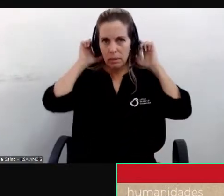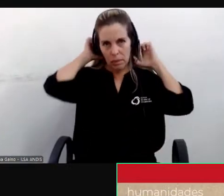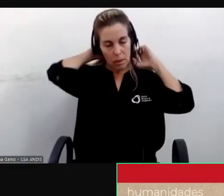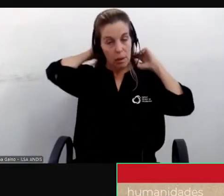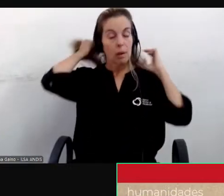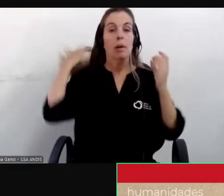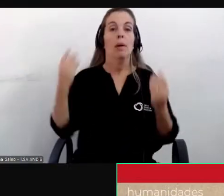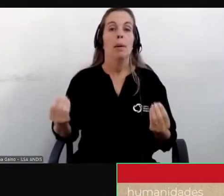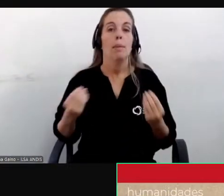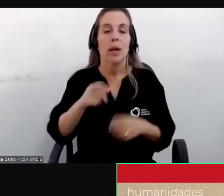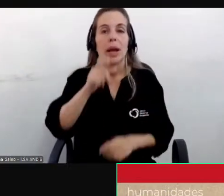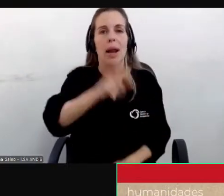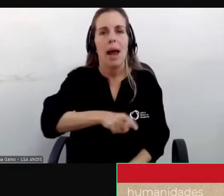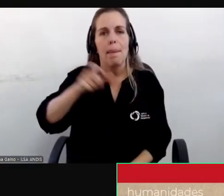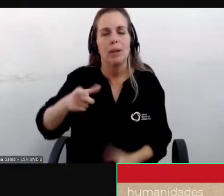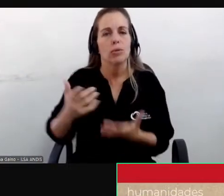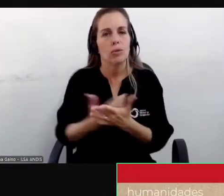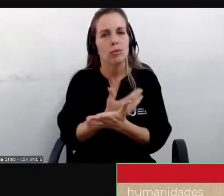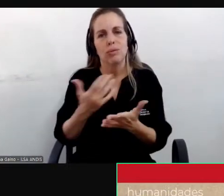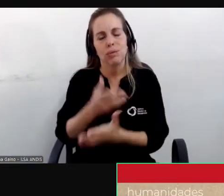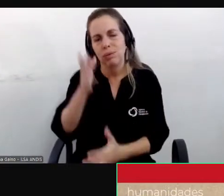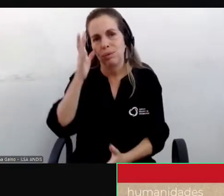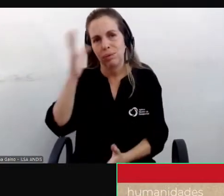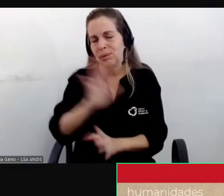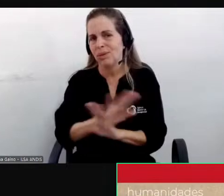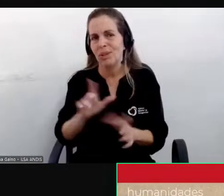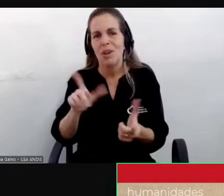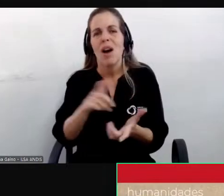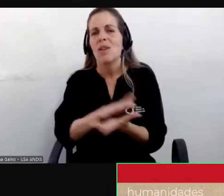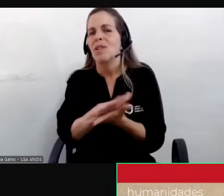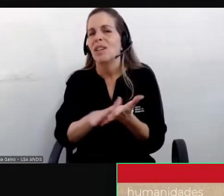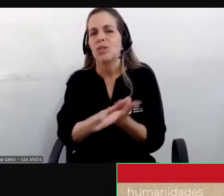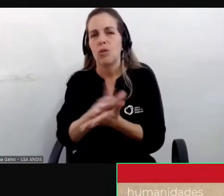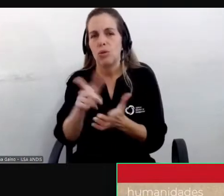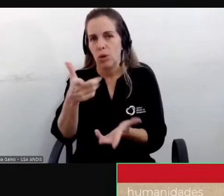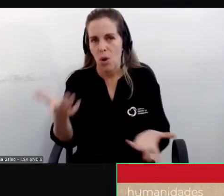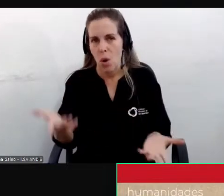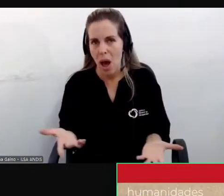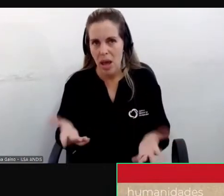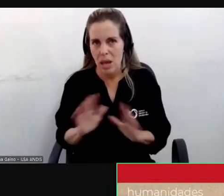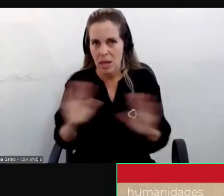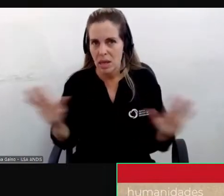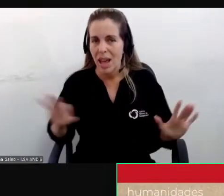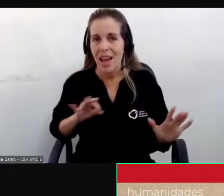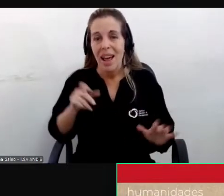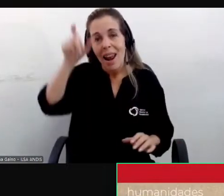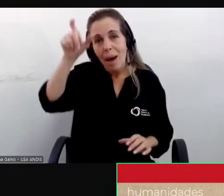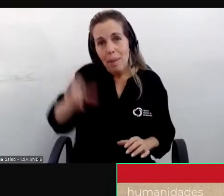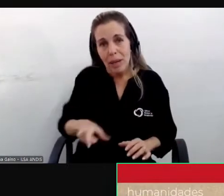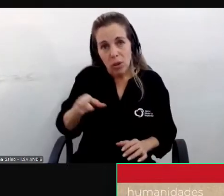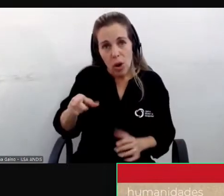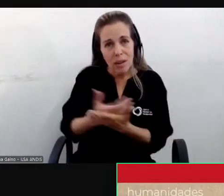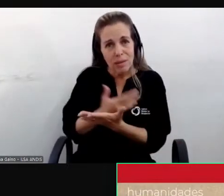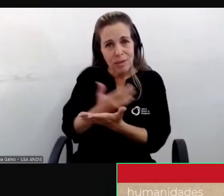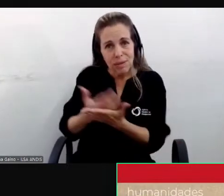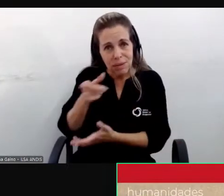because actually remediation is not possible because the damage cost will no longer be cured. However,